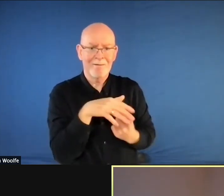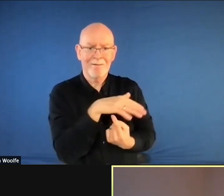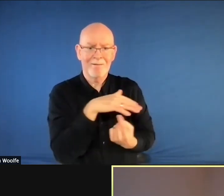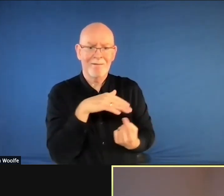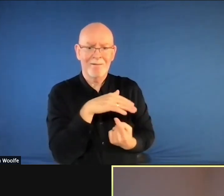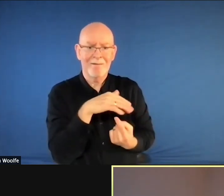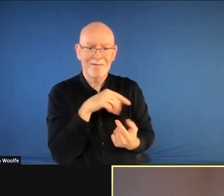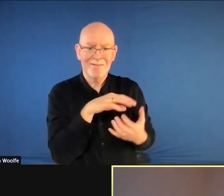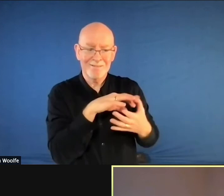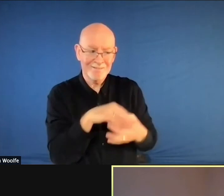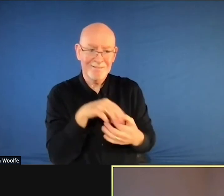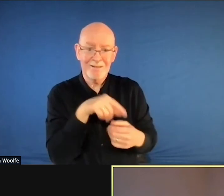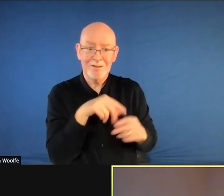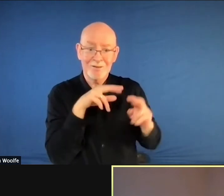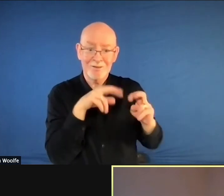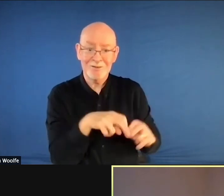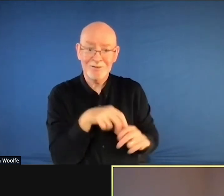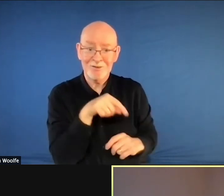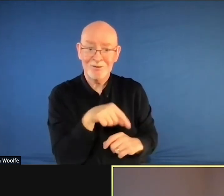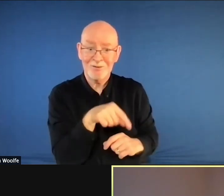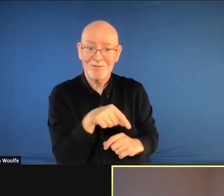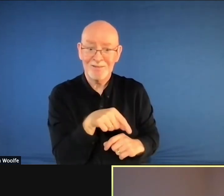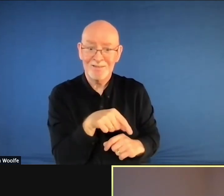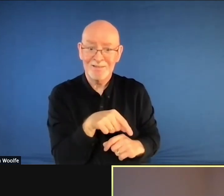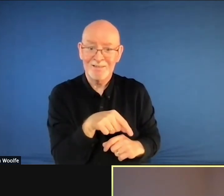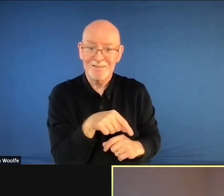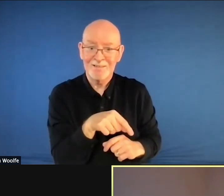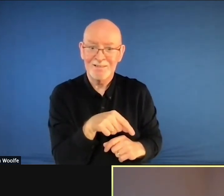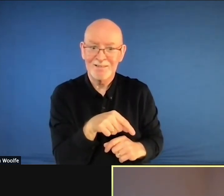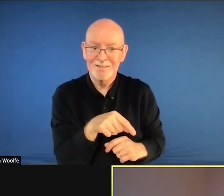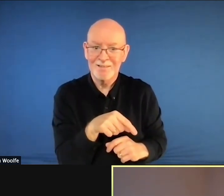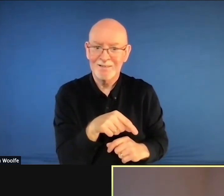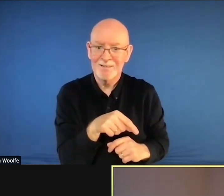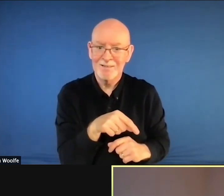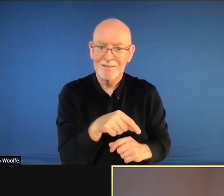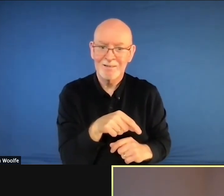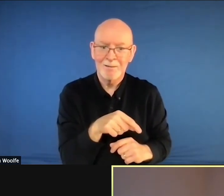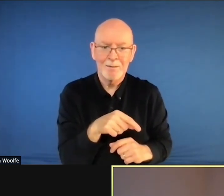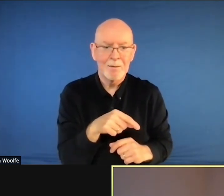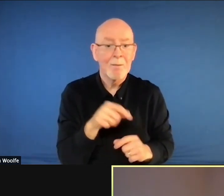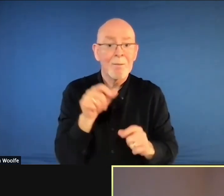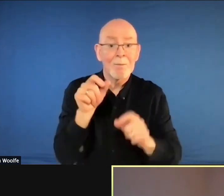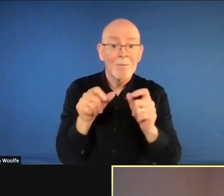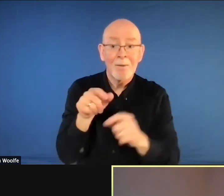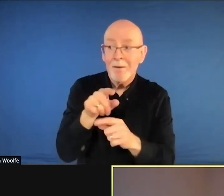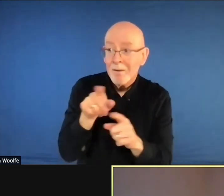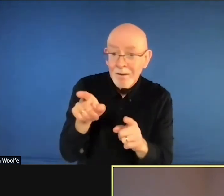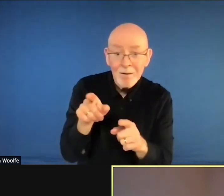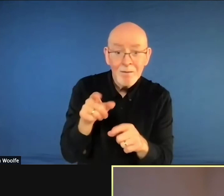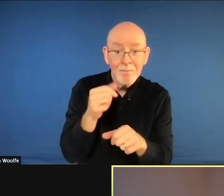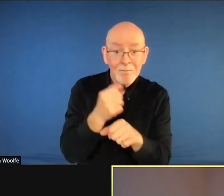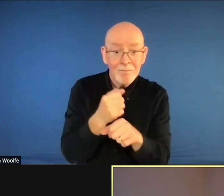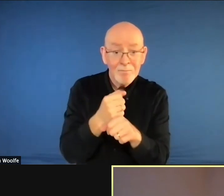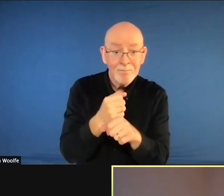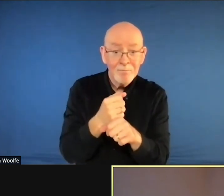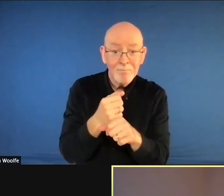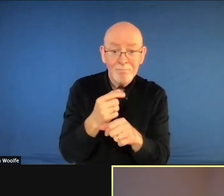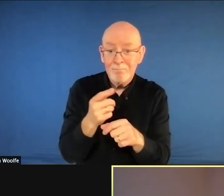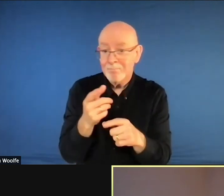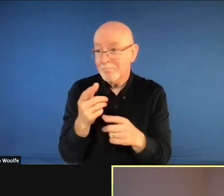people specifically that work with the population that is of concern to the research, but